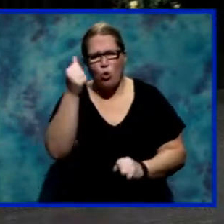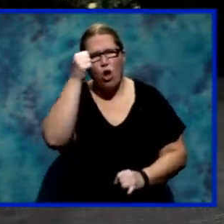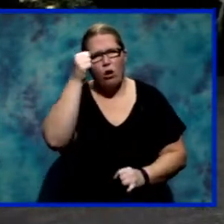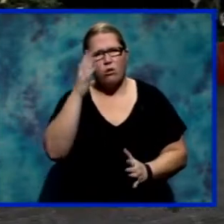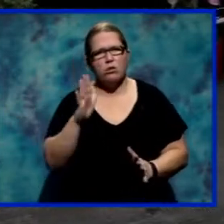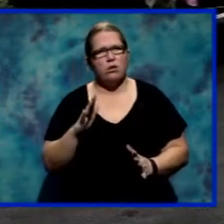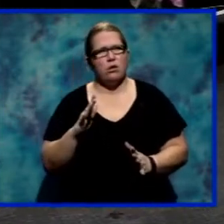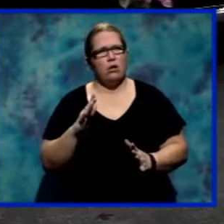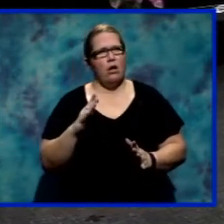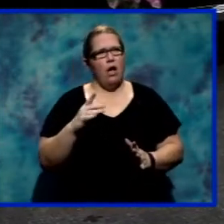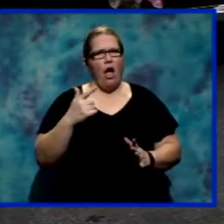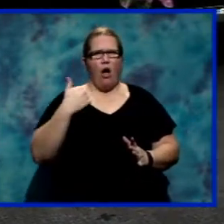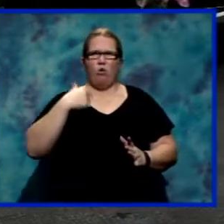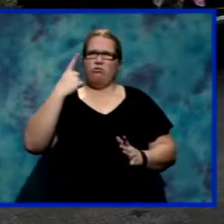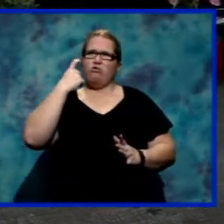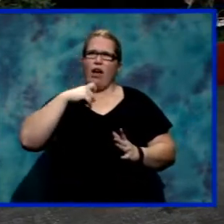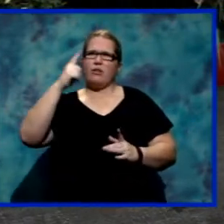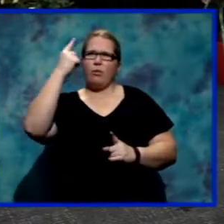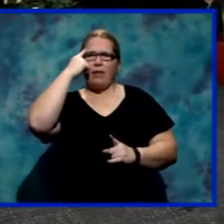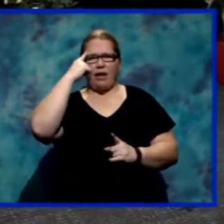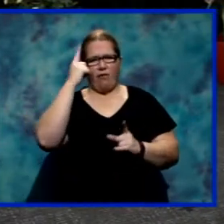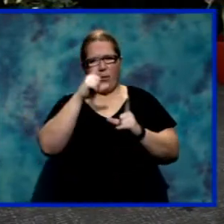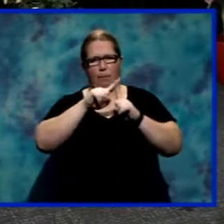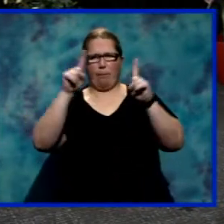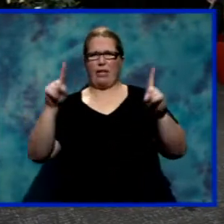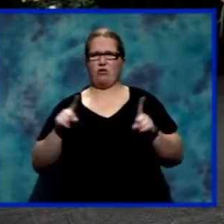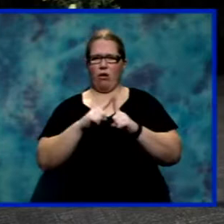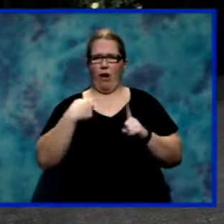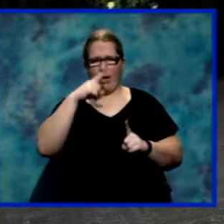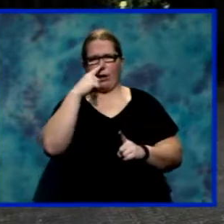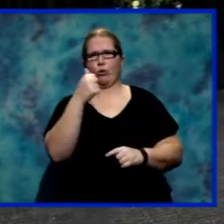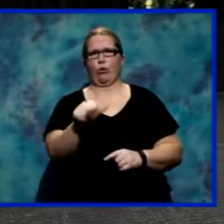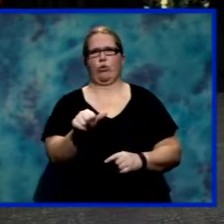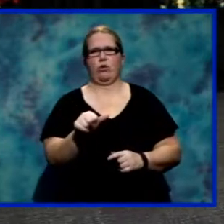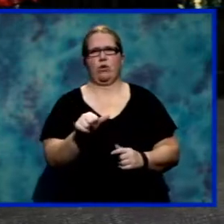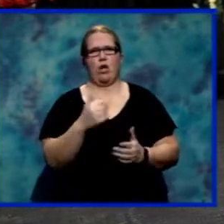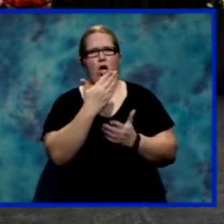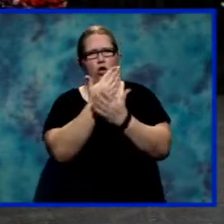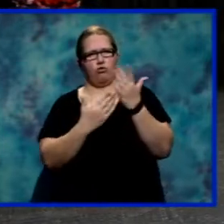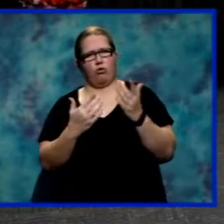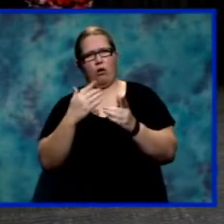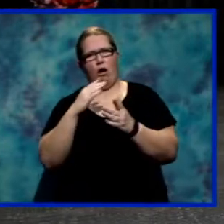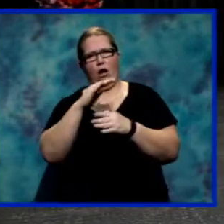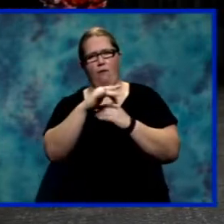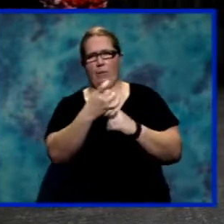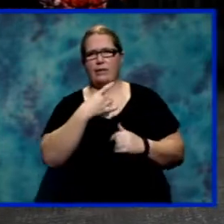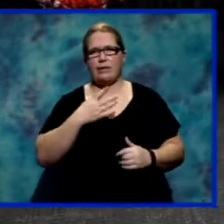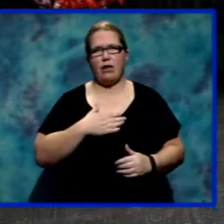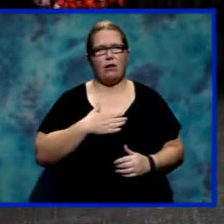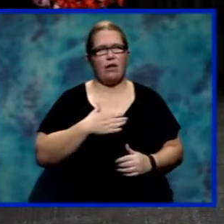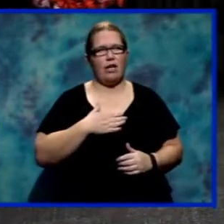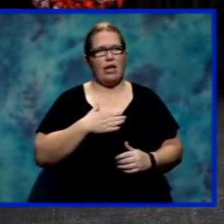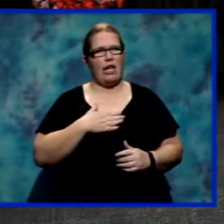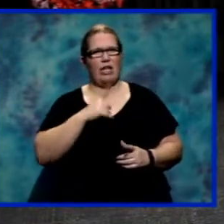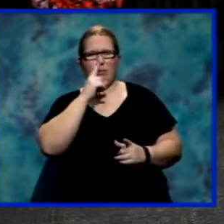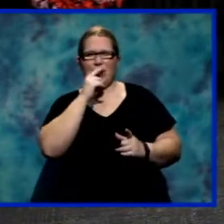I was thinking of an illustration I could use. I was going to use an illustration, a story of myself, but it kind of got too close